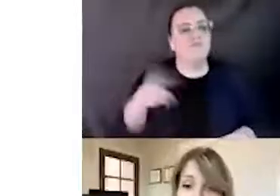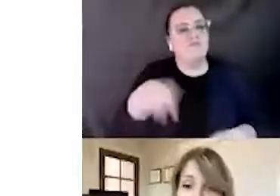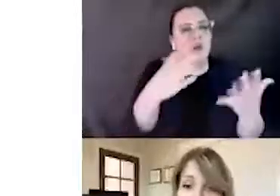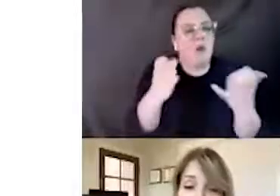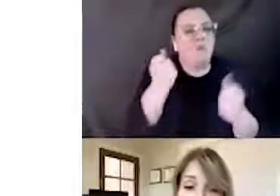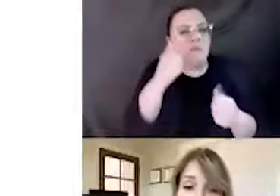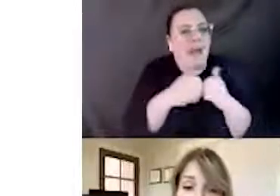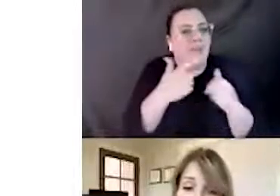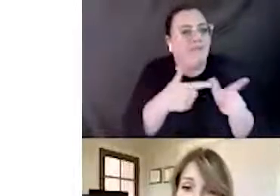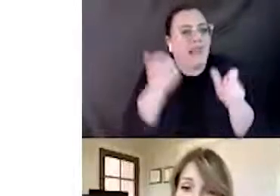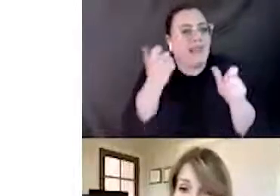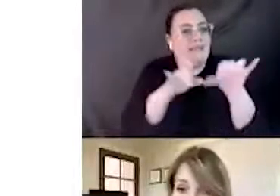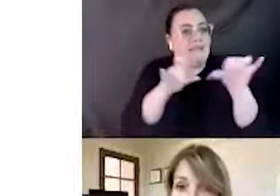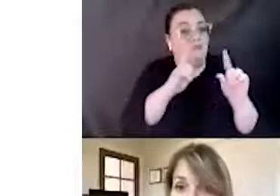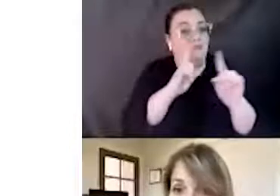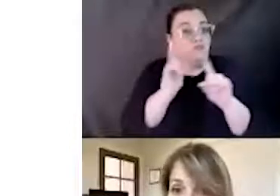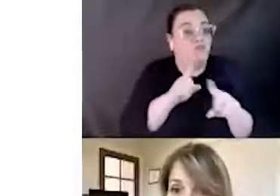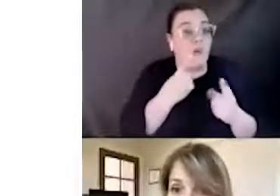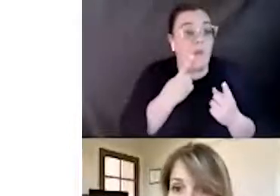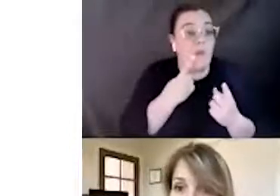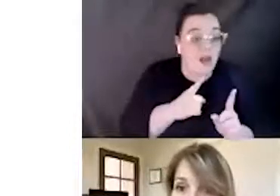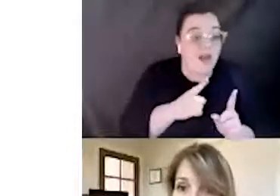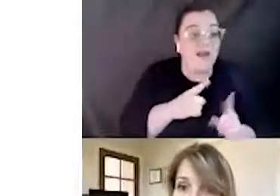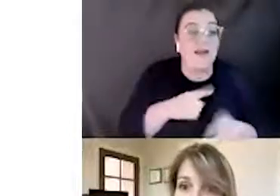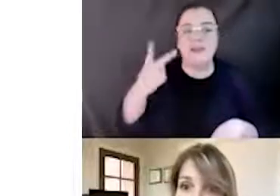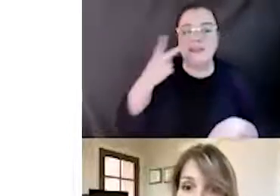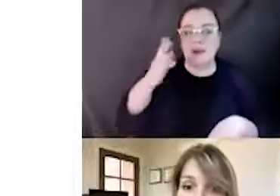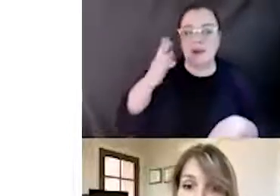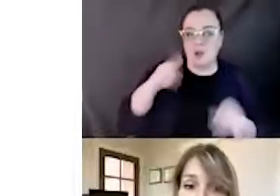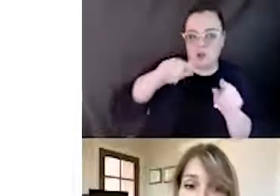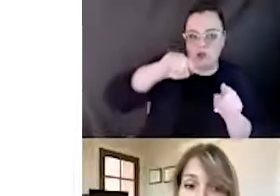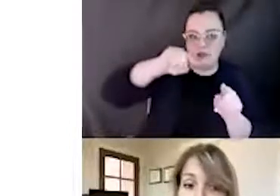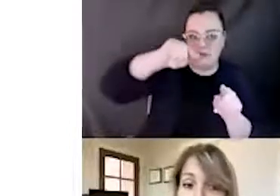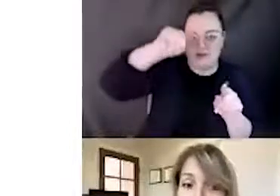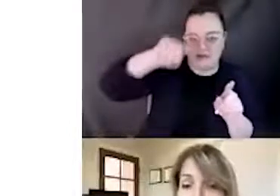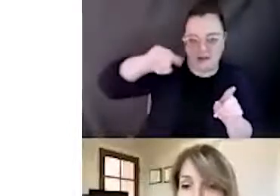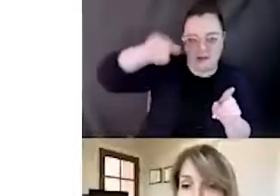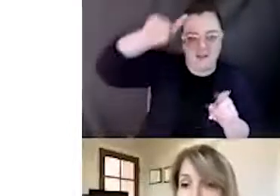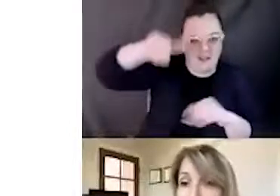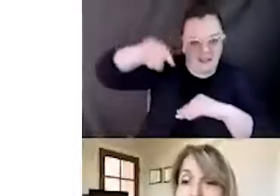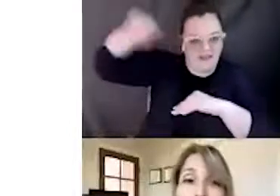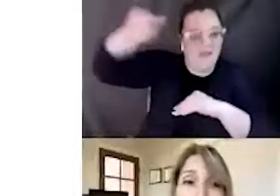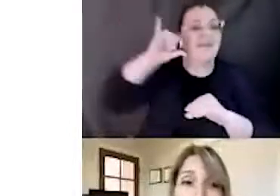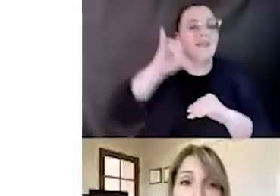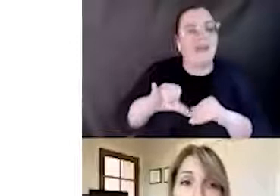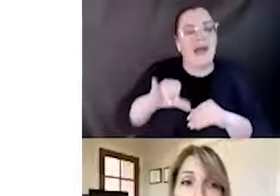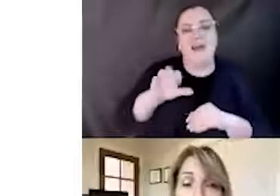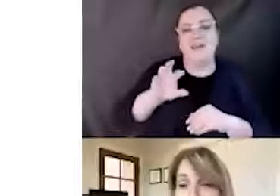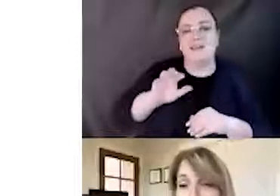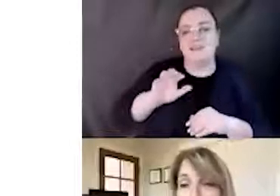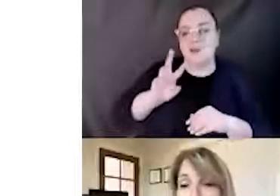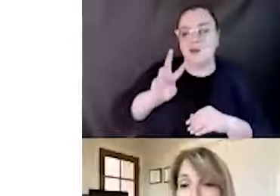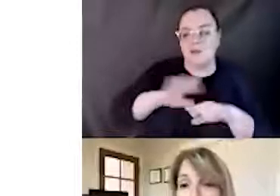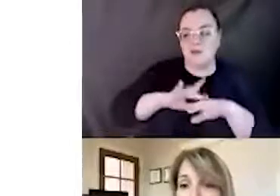works, I have this diagram here. So the wiggles going up here, those are the waveforms from a magnitude 4.5